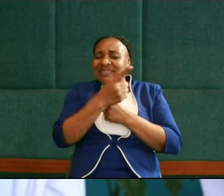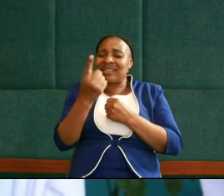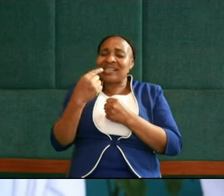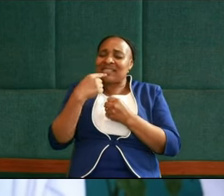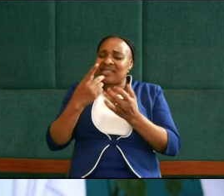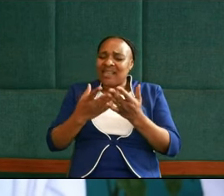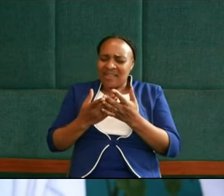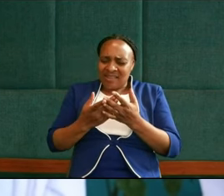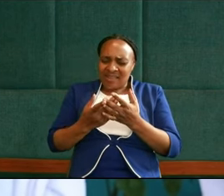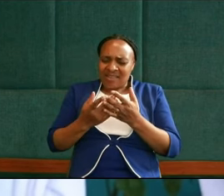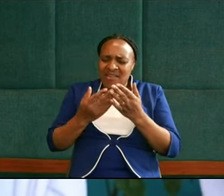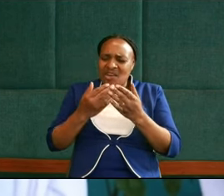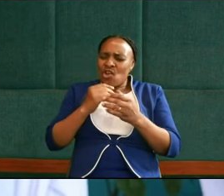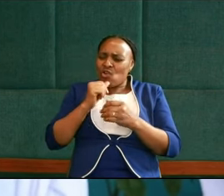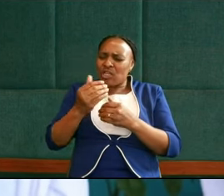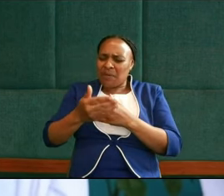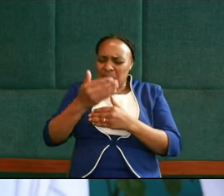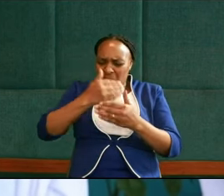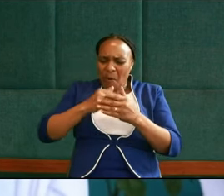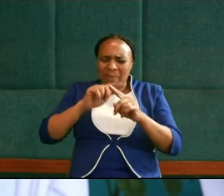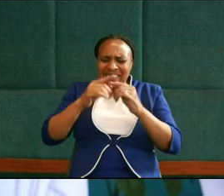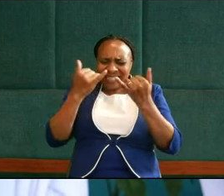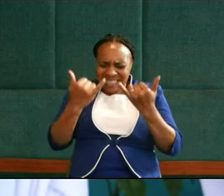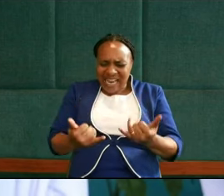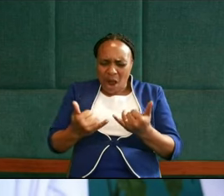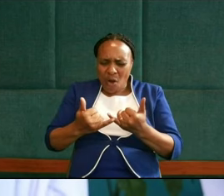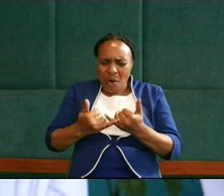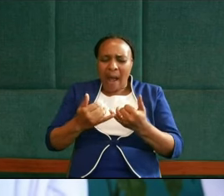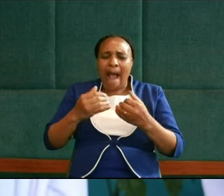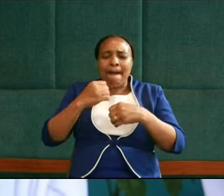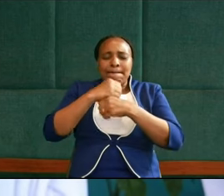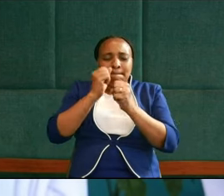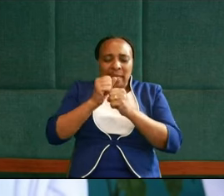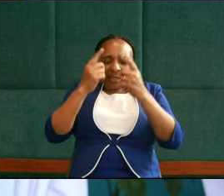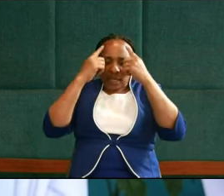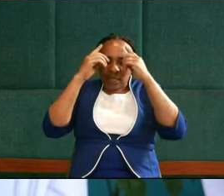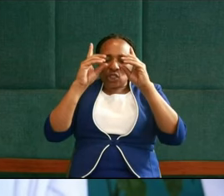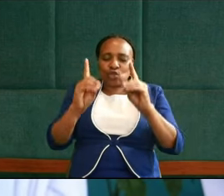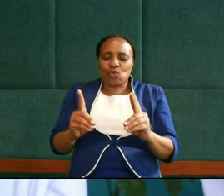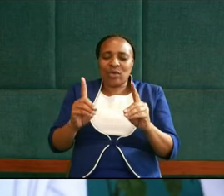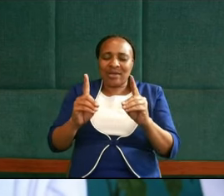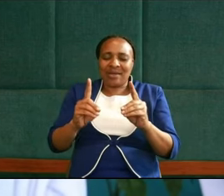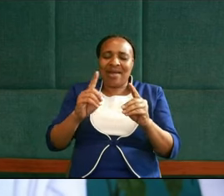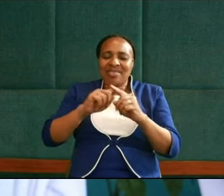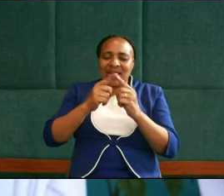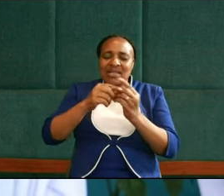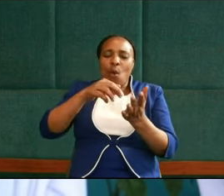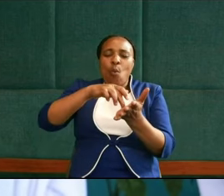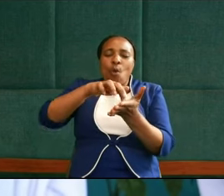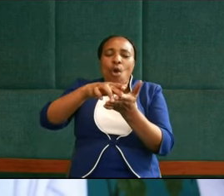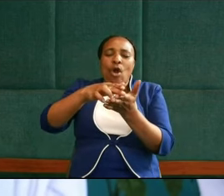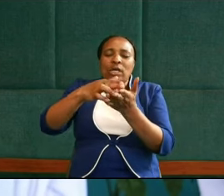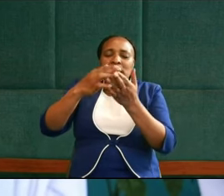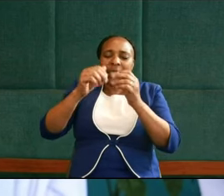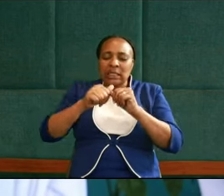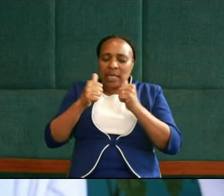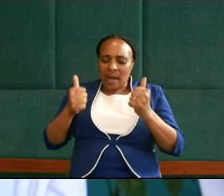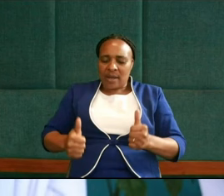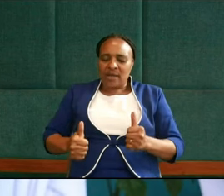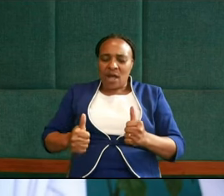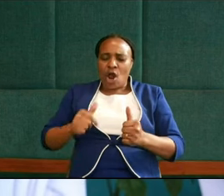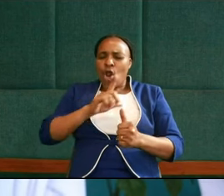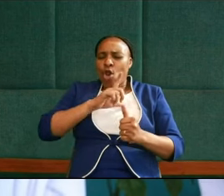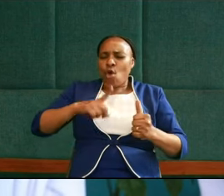not just before, right now I make my decision. And they have stood up here. Oh Father, receive